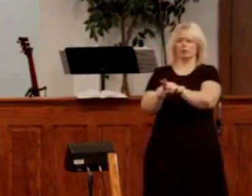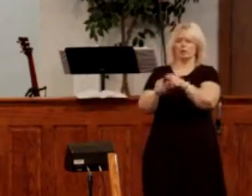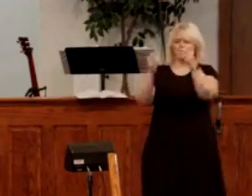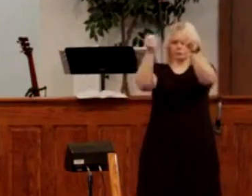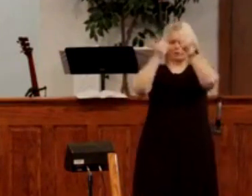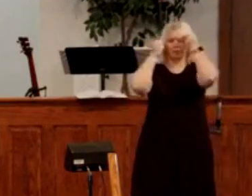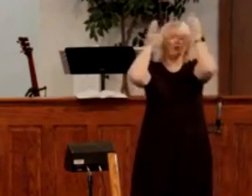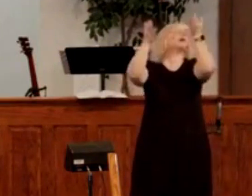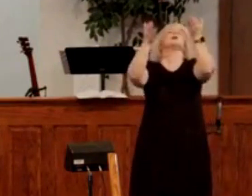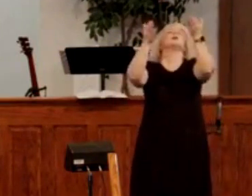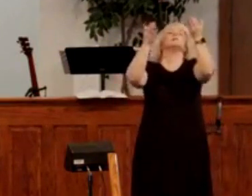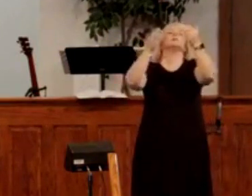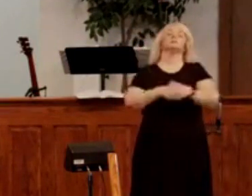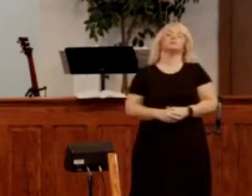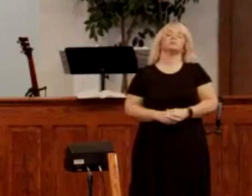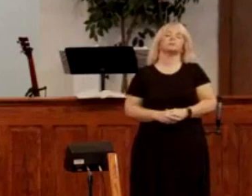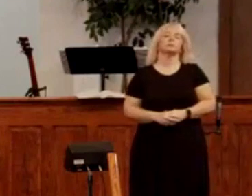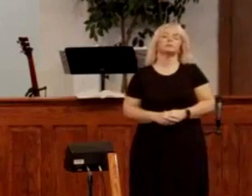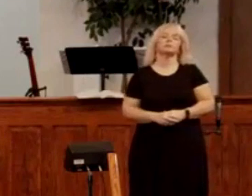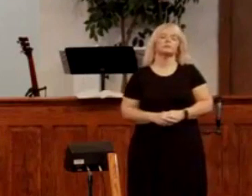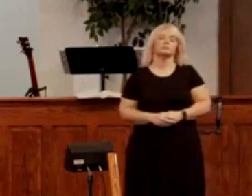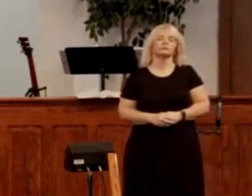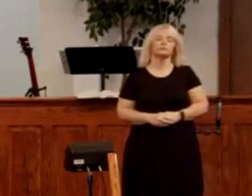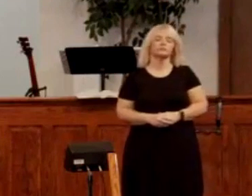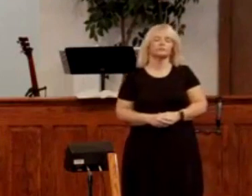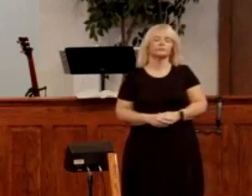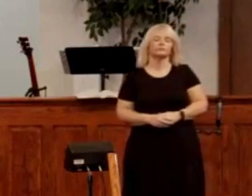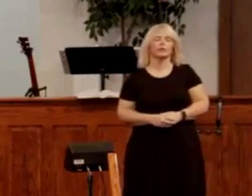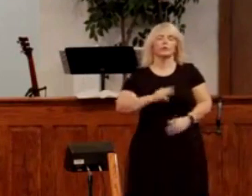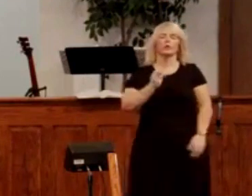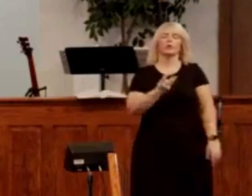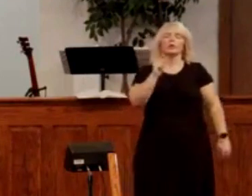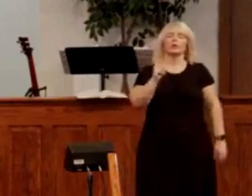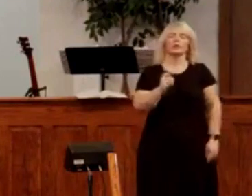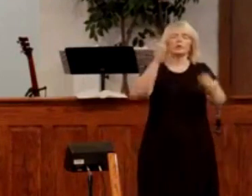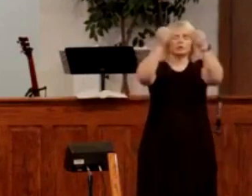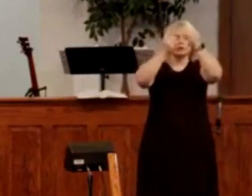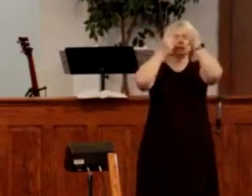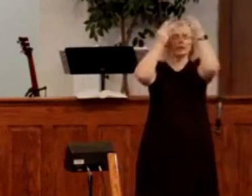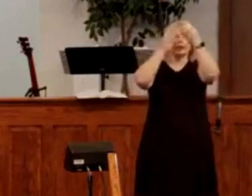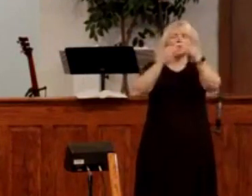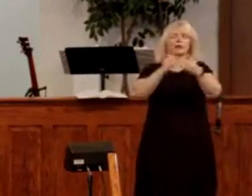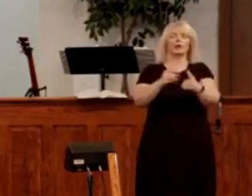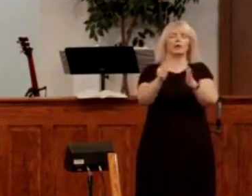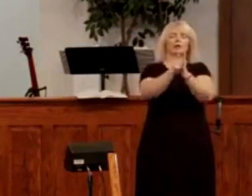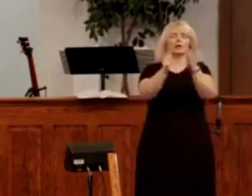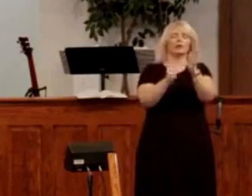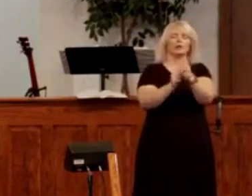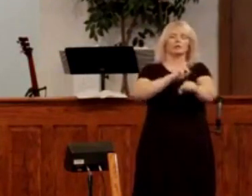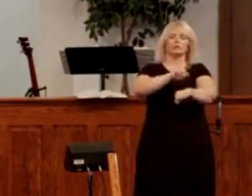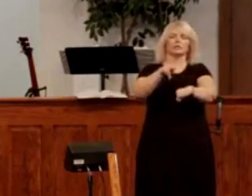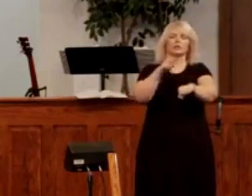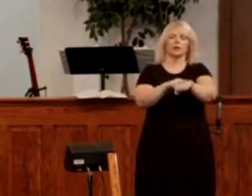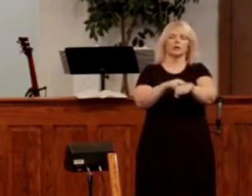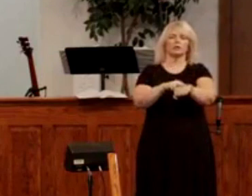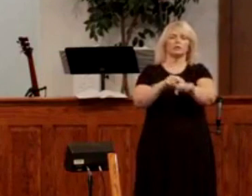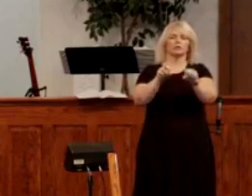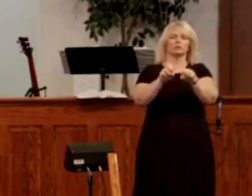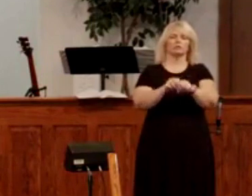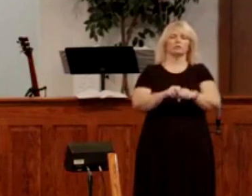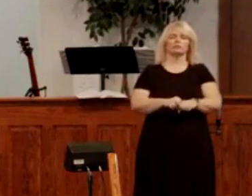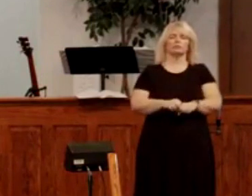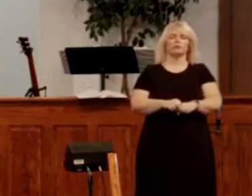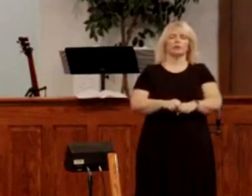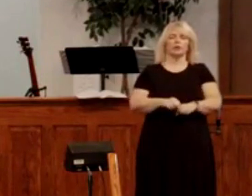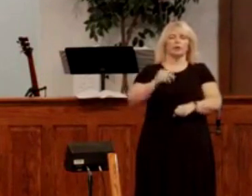obedient. As Christians, we must obey the laws of our nation and our state and our local government.